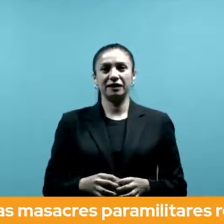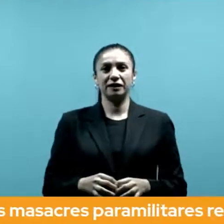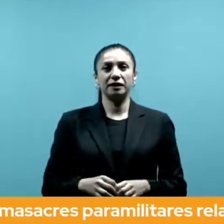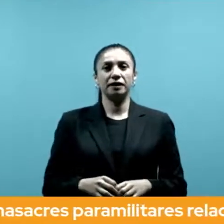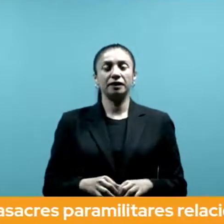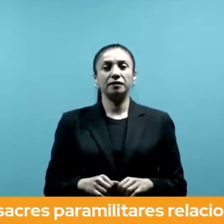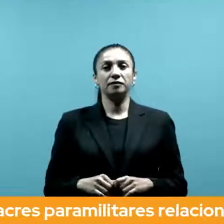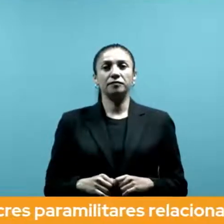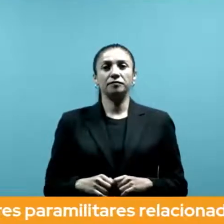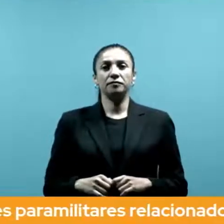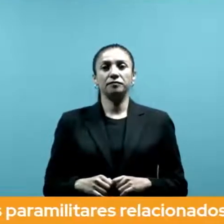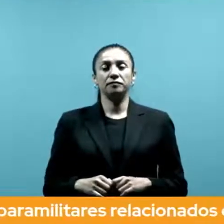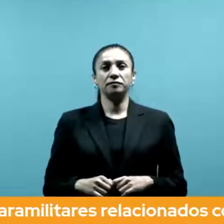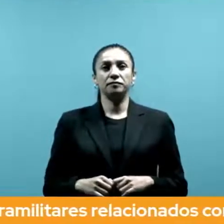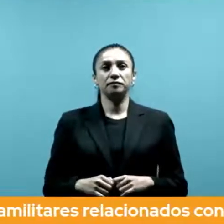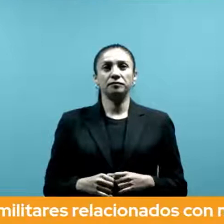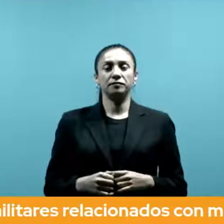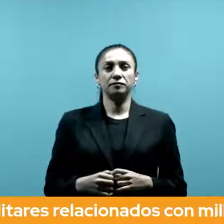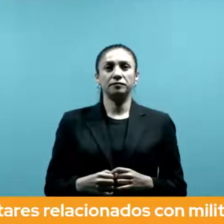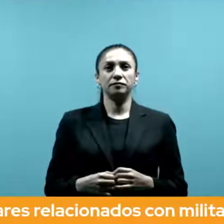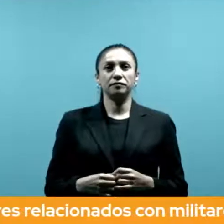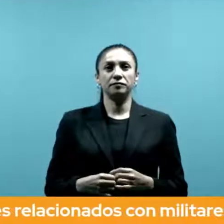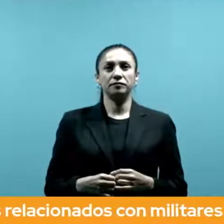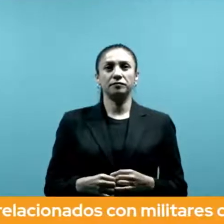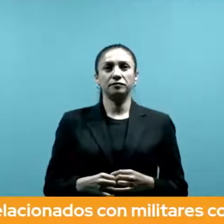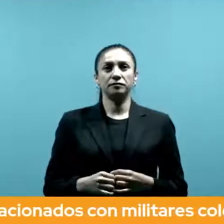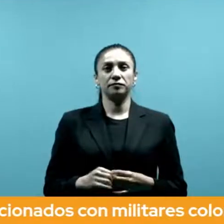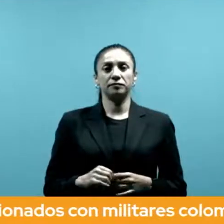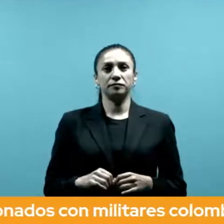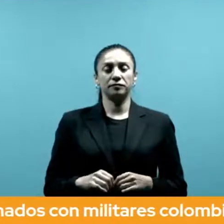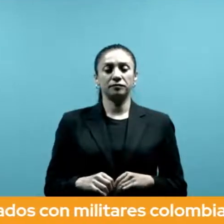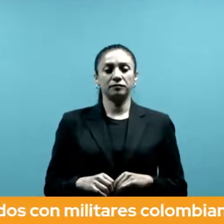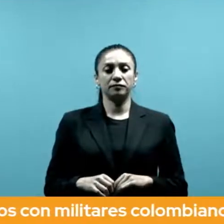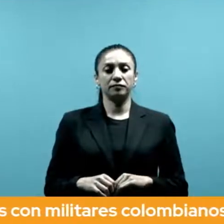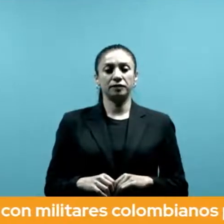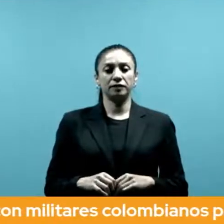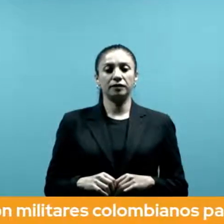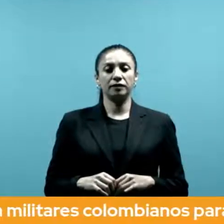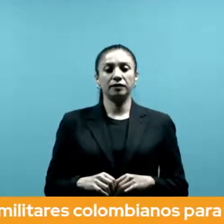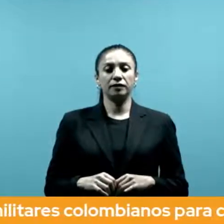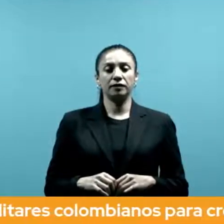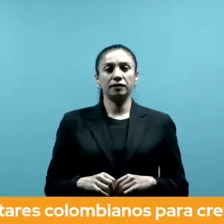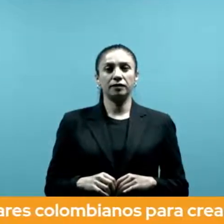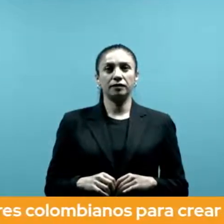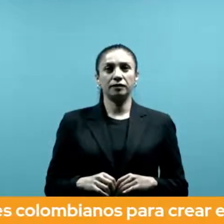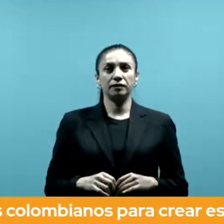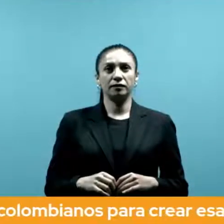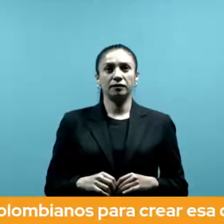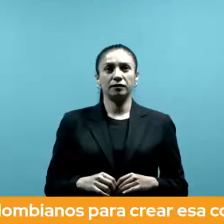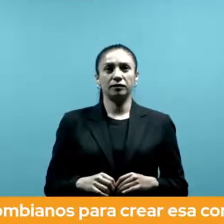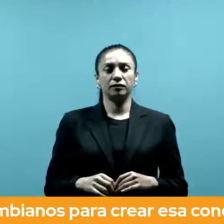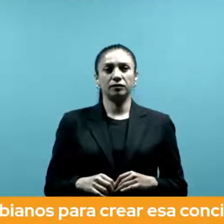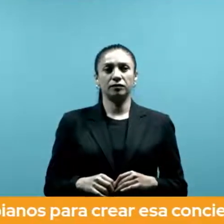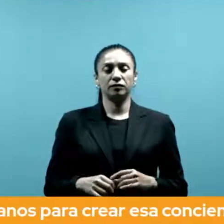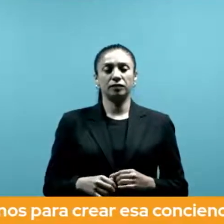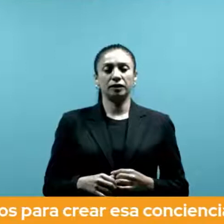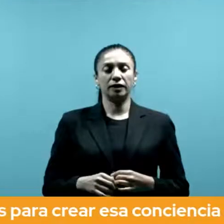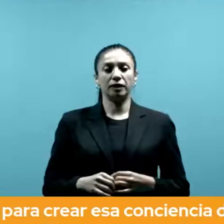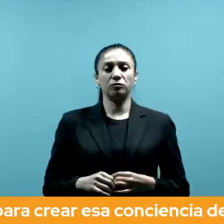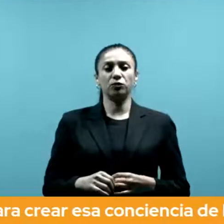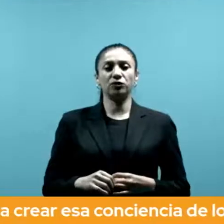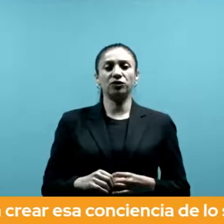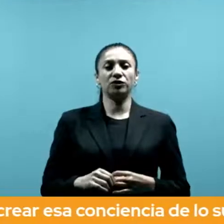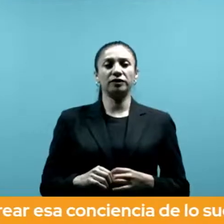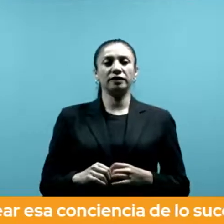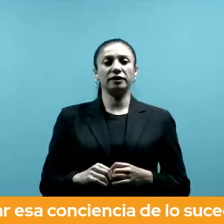victims, but it's trying to find some kind of universal warning to the world today. The warning where for